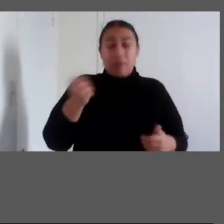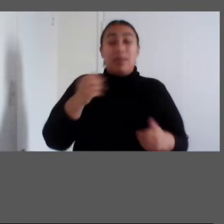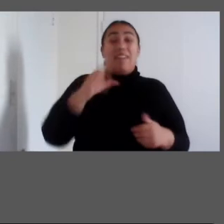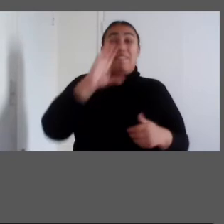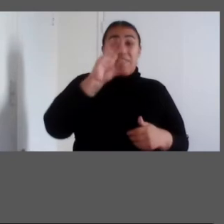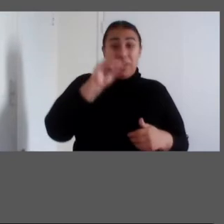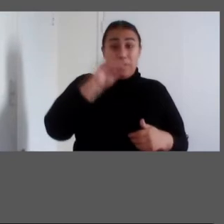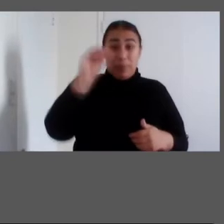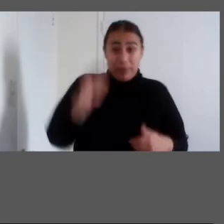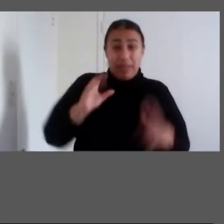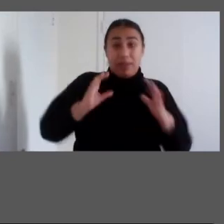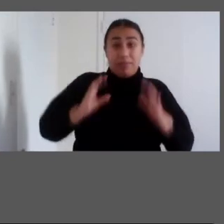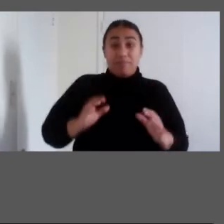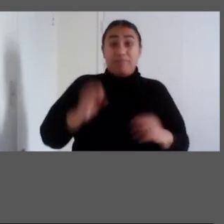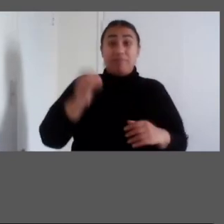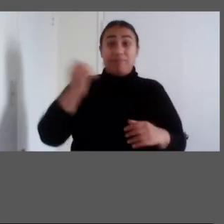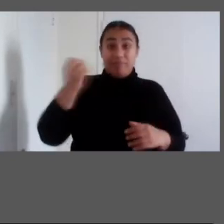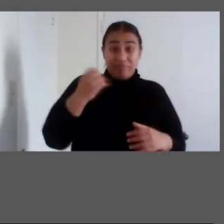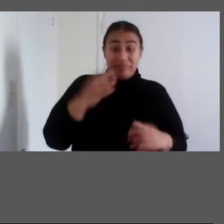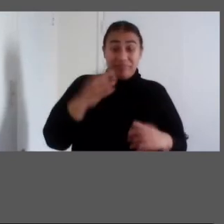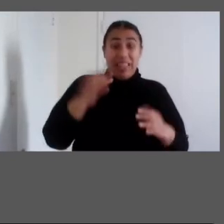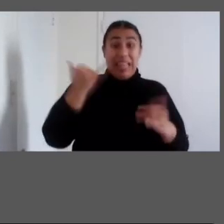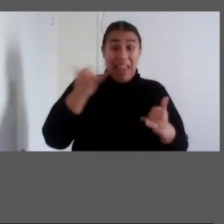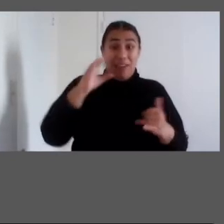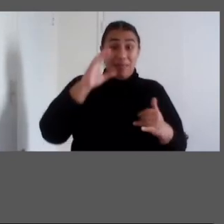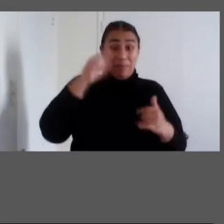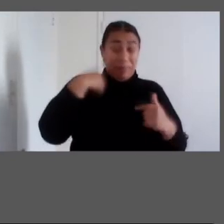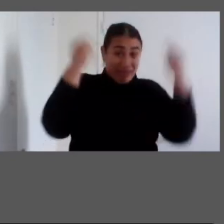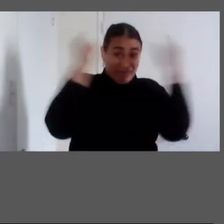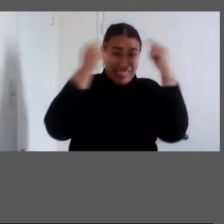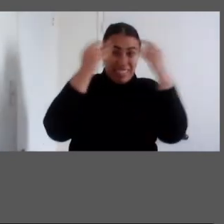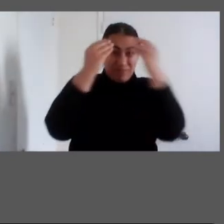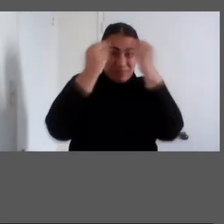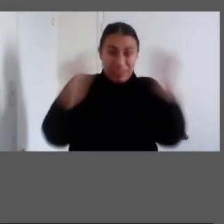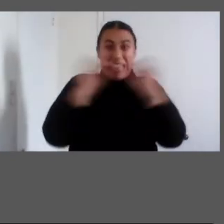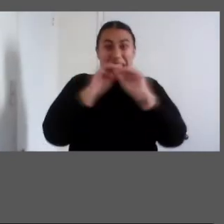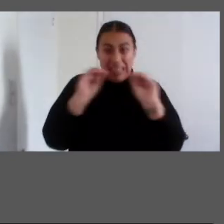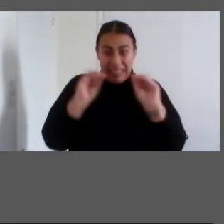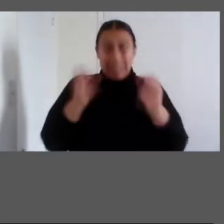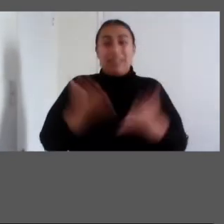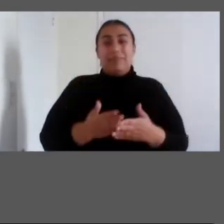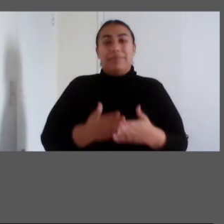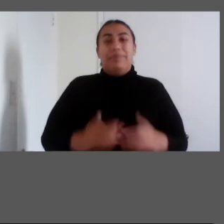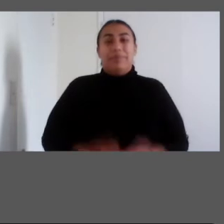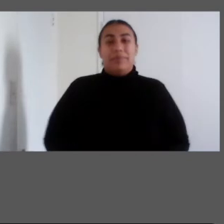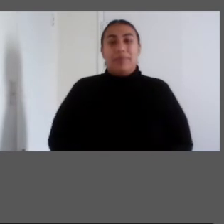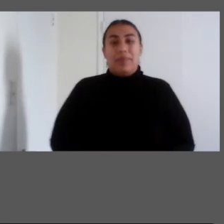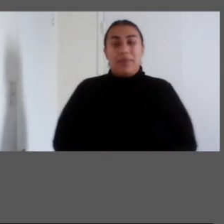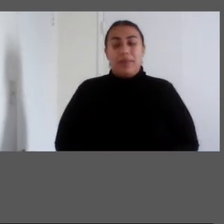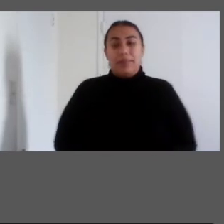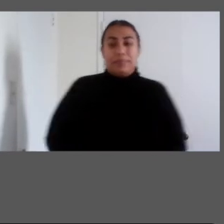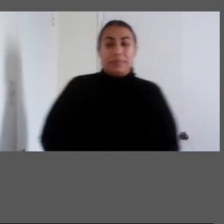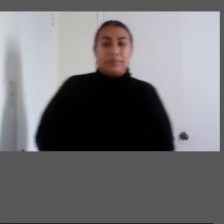stated that it helped with the severity of their symptoms. 50% went on to say that they had a decrease in